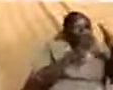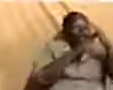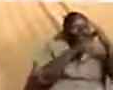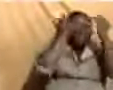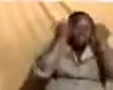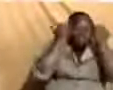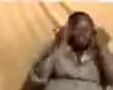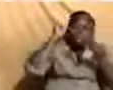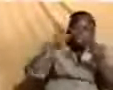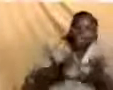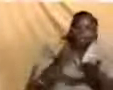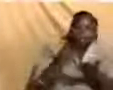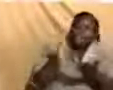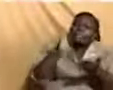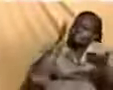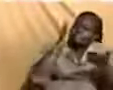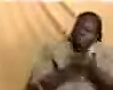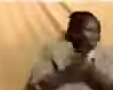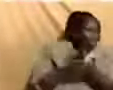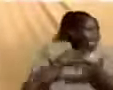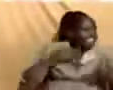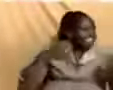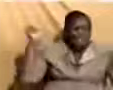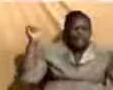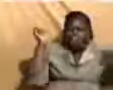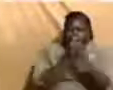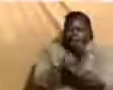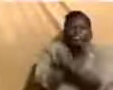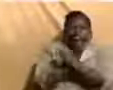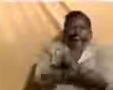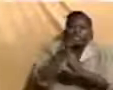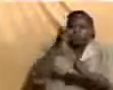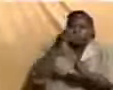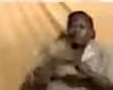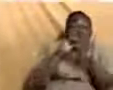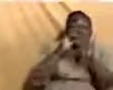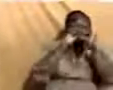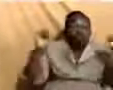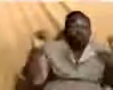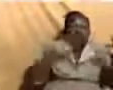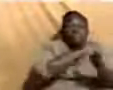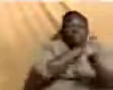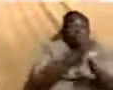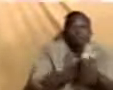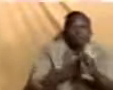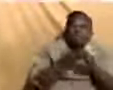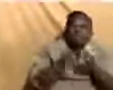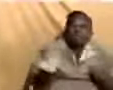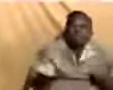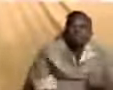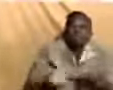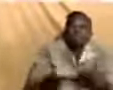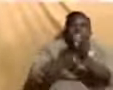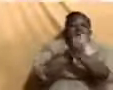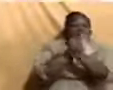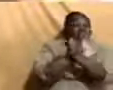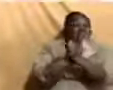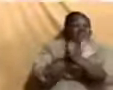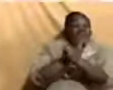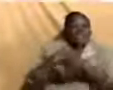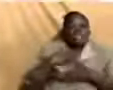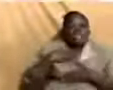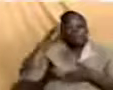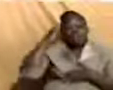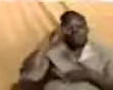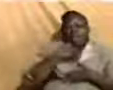only in accordance with this Constitution, cannot. In fact, you have no power to enhance his immunity. I know they've given us